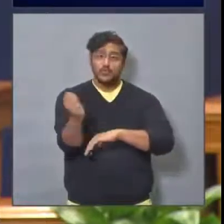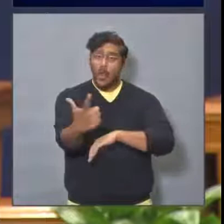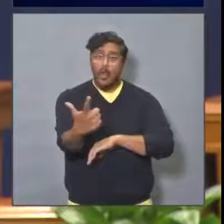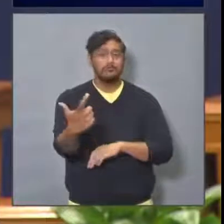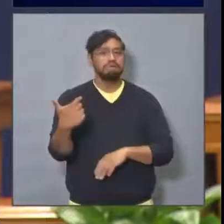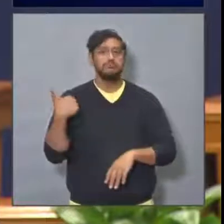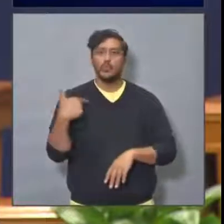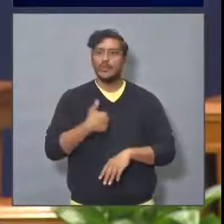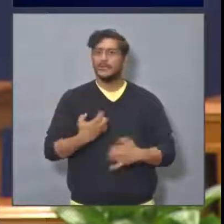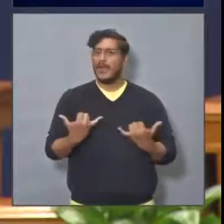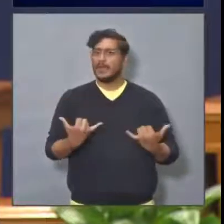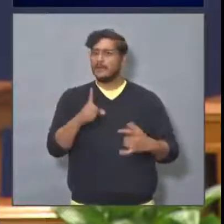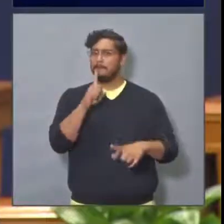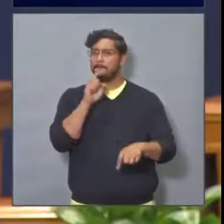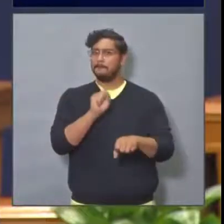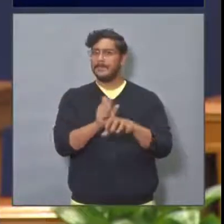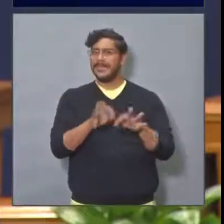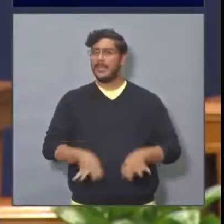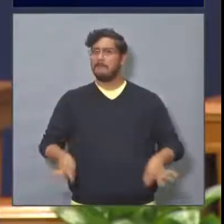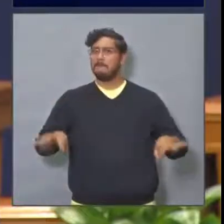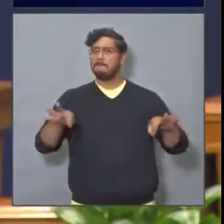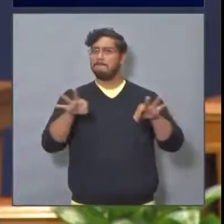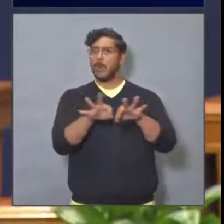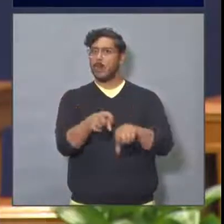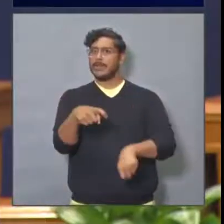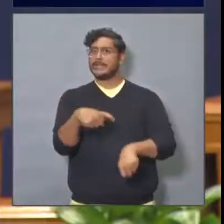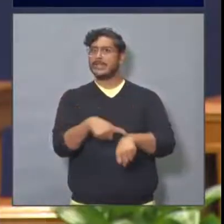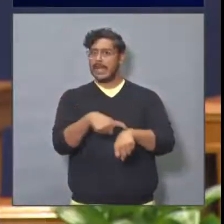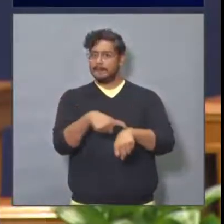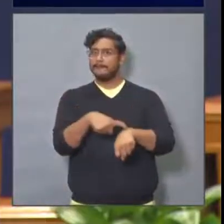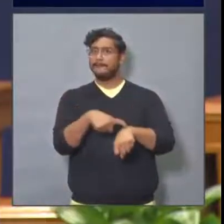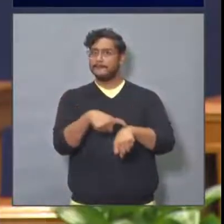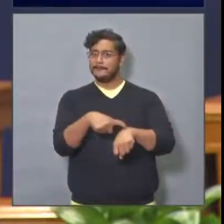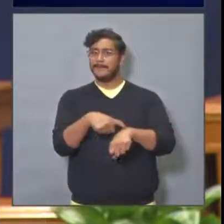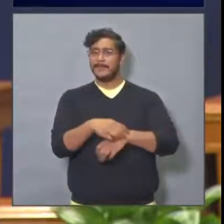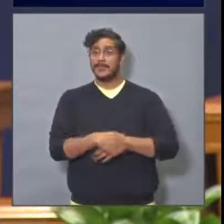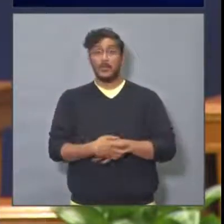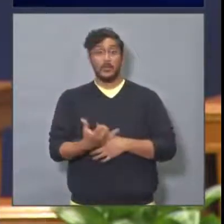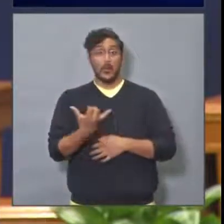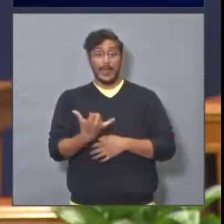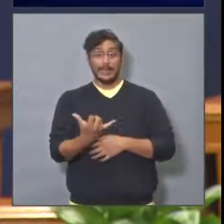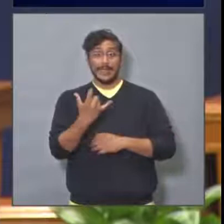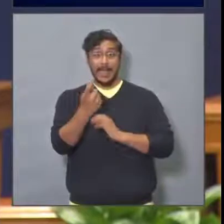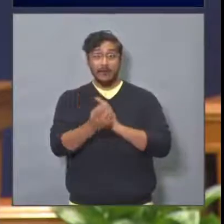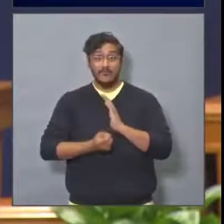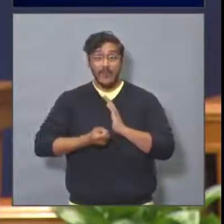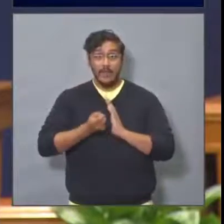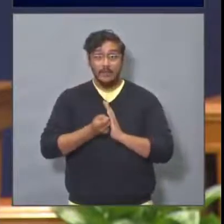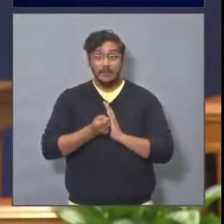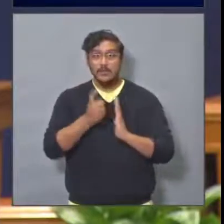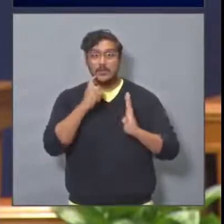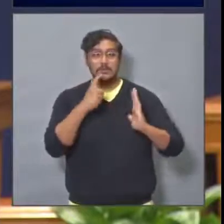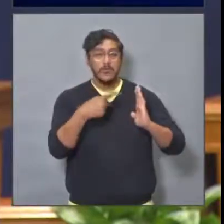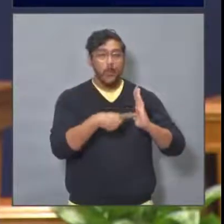Solis noted, at a very critical juncture in our pandemic. We're entering a phase in which we're